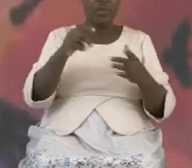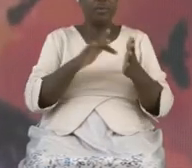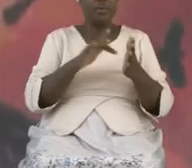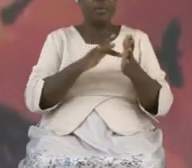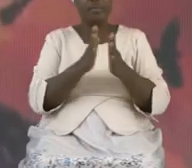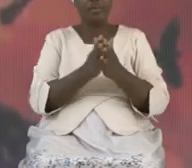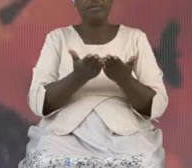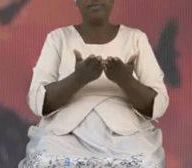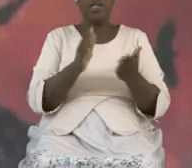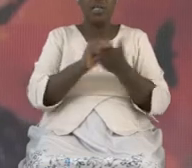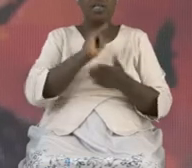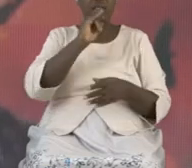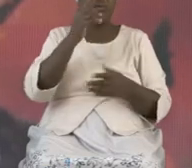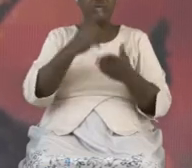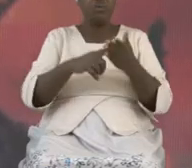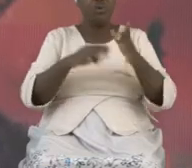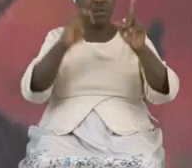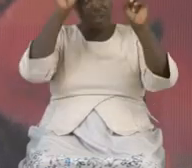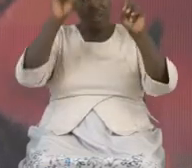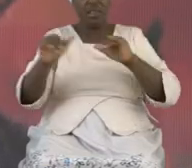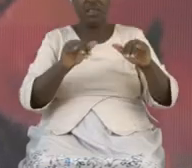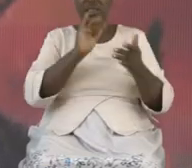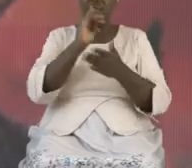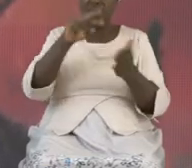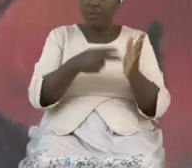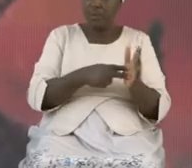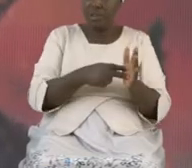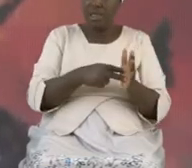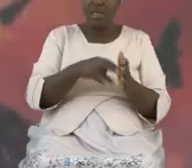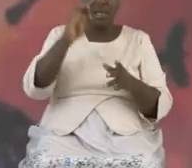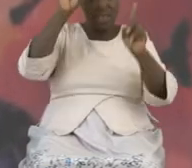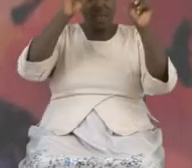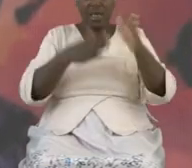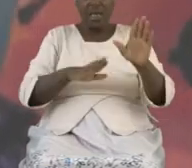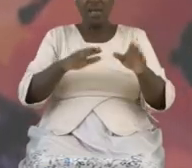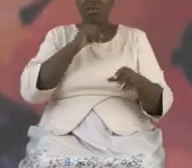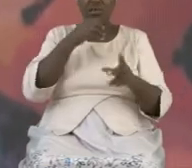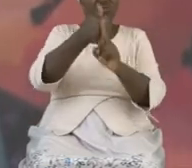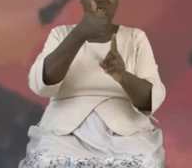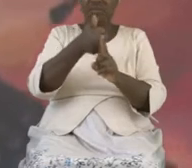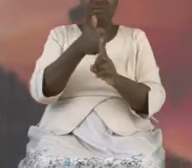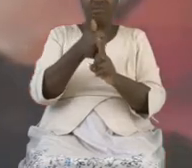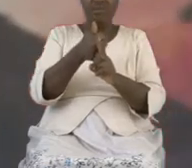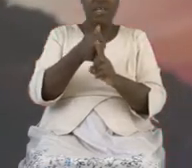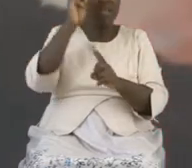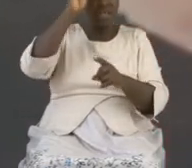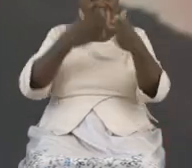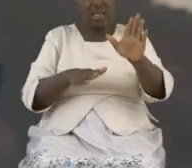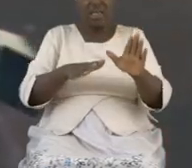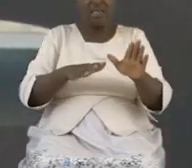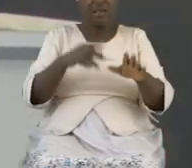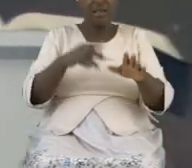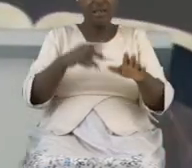did. That's the purpose. He died not for himself. He died for our